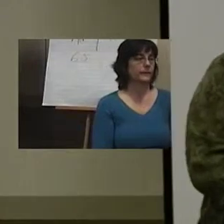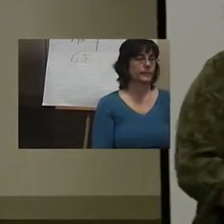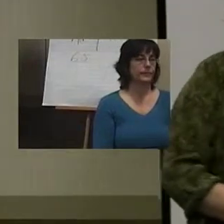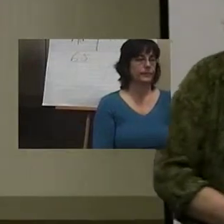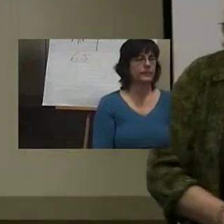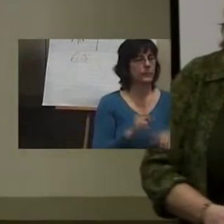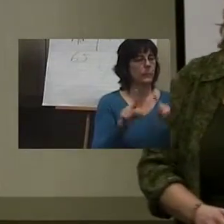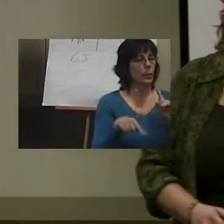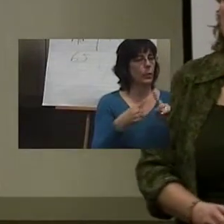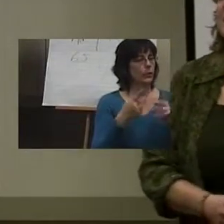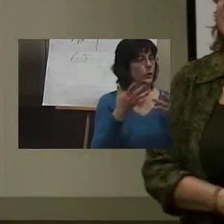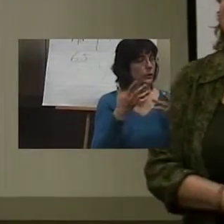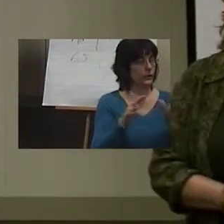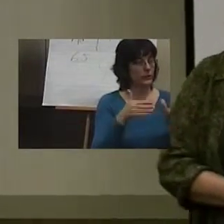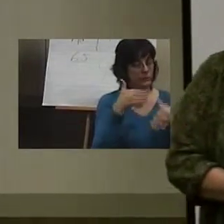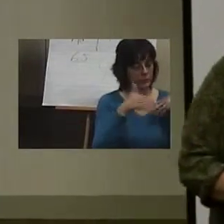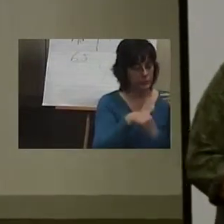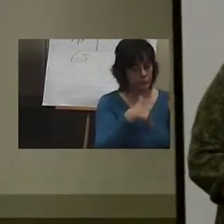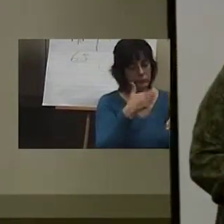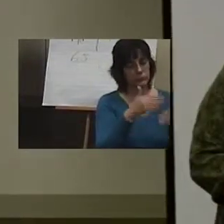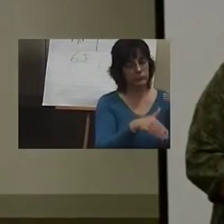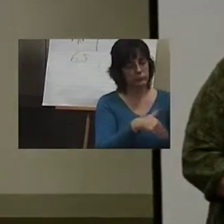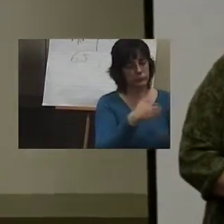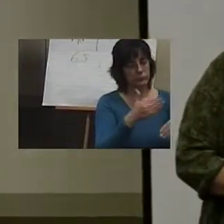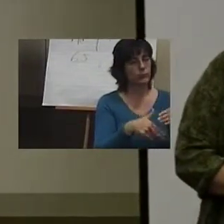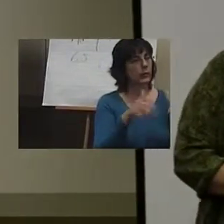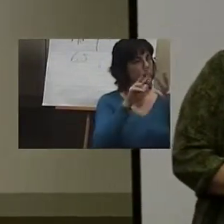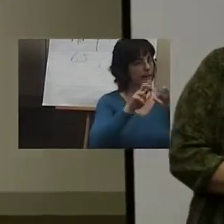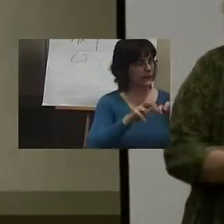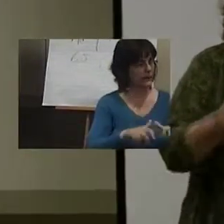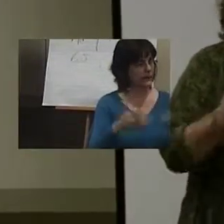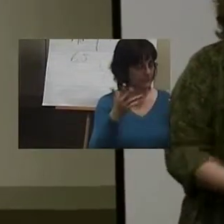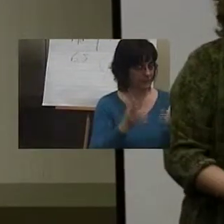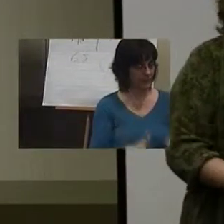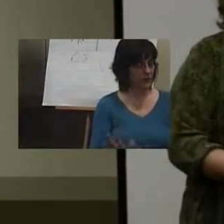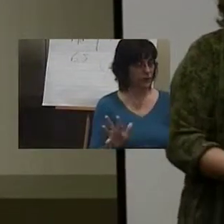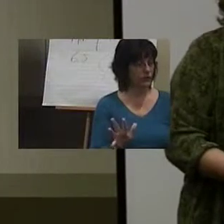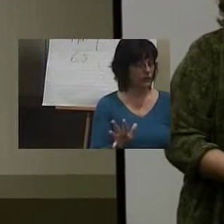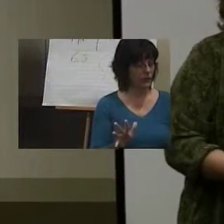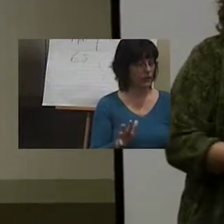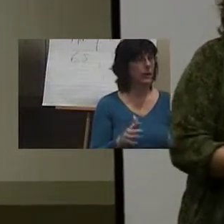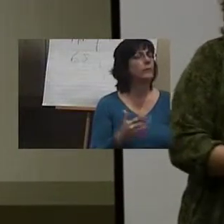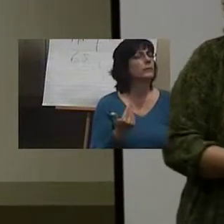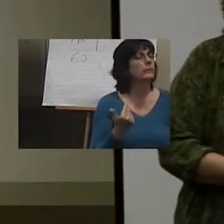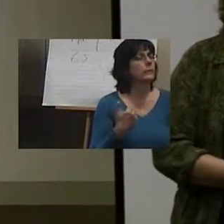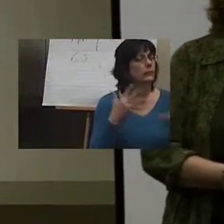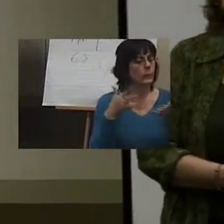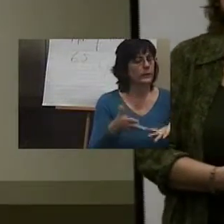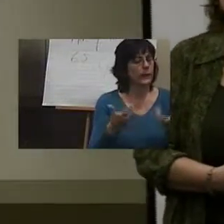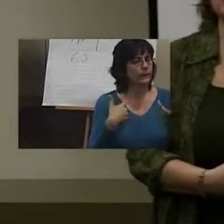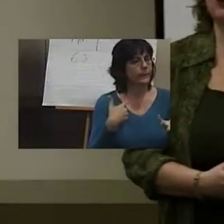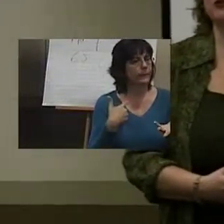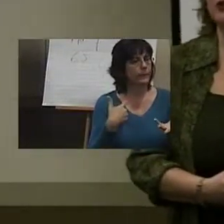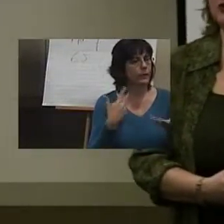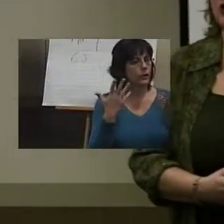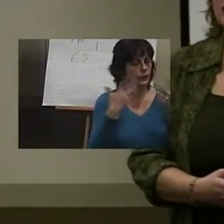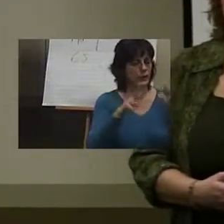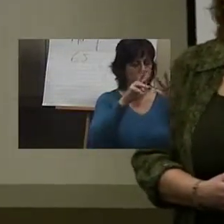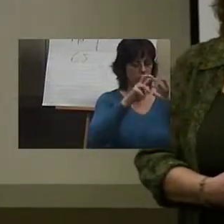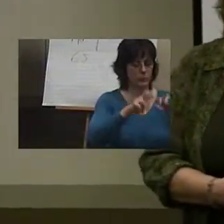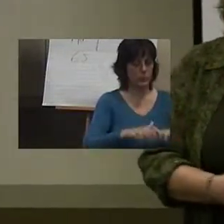So once you've gone through the process of your functional behavioral assessment, what are you going to have? What are you going to have once you've gone through